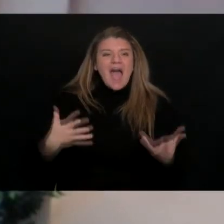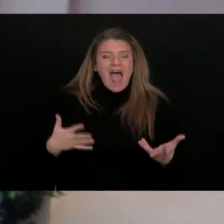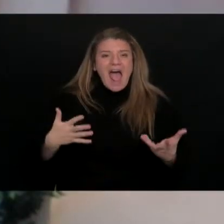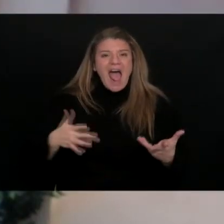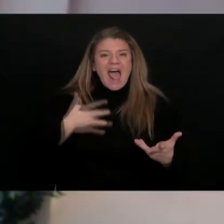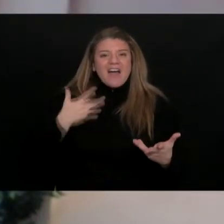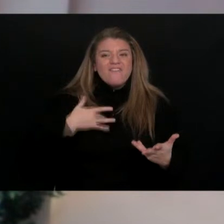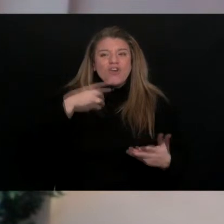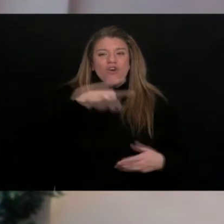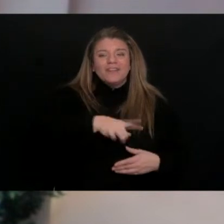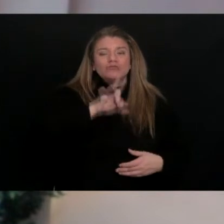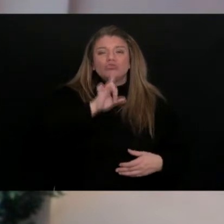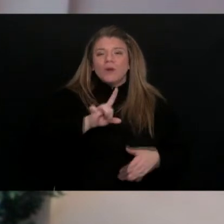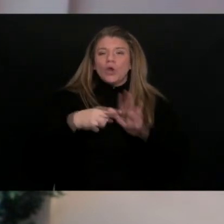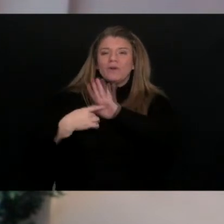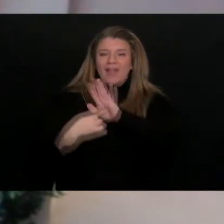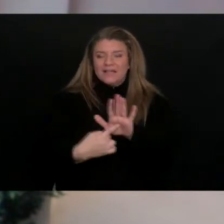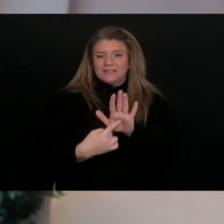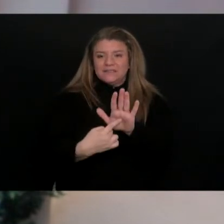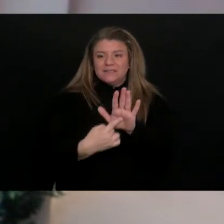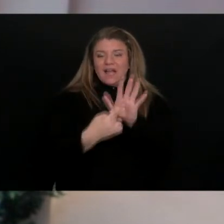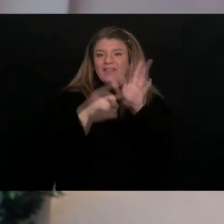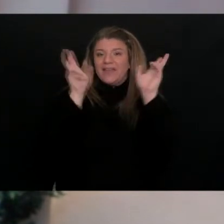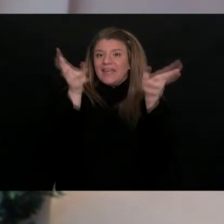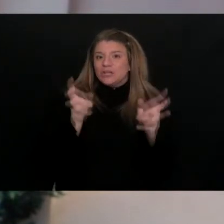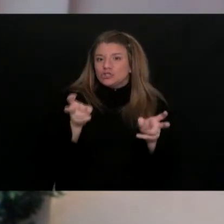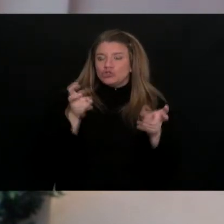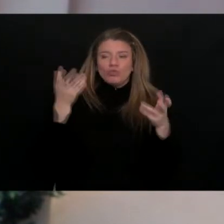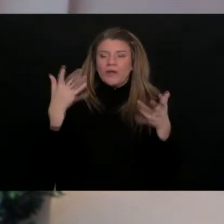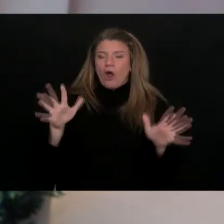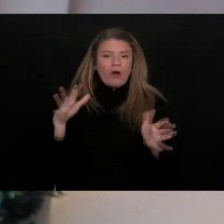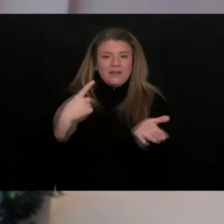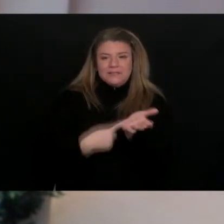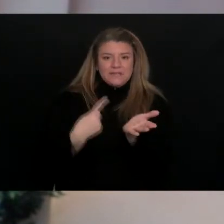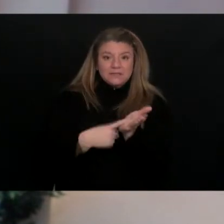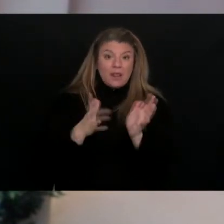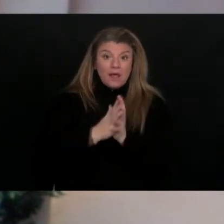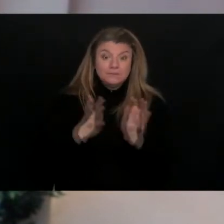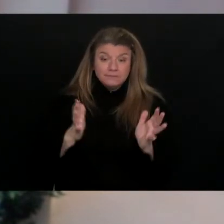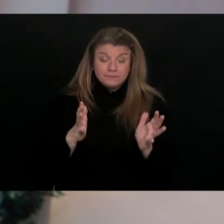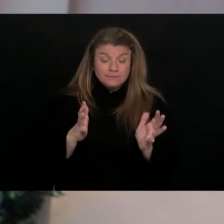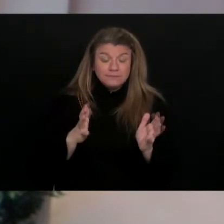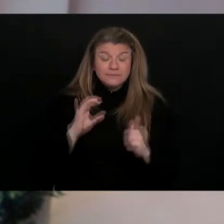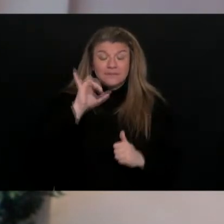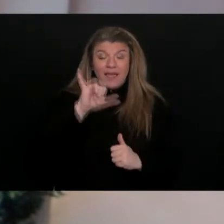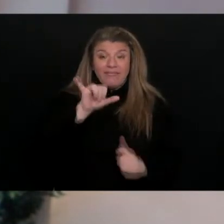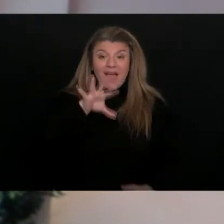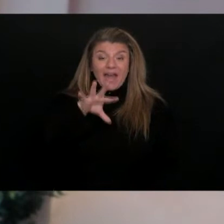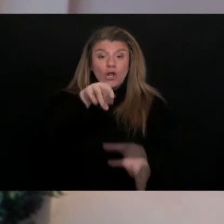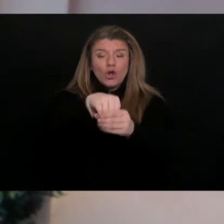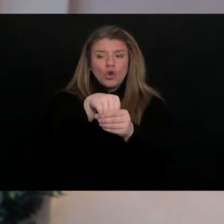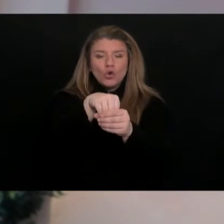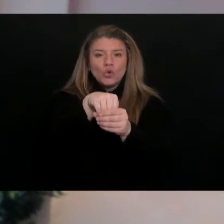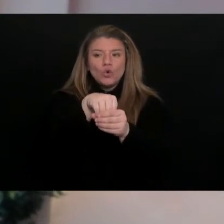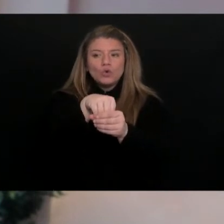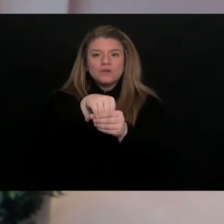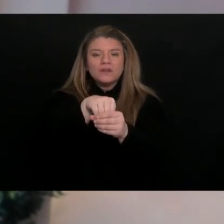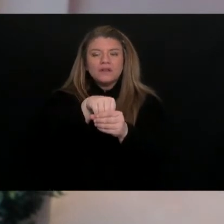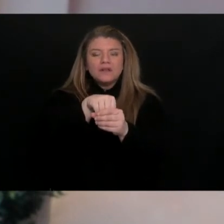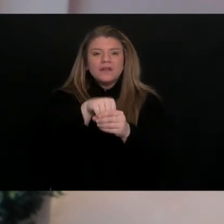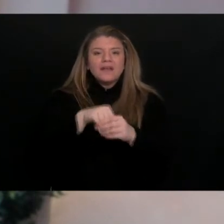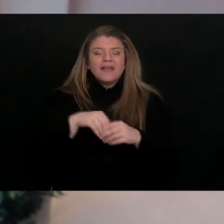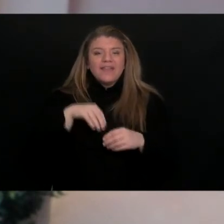does reflect the issues that we've talked about a lot, which is the loss of